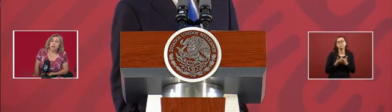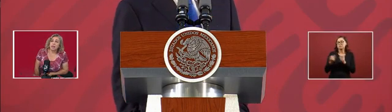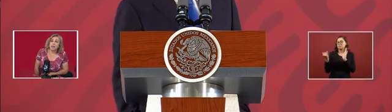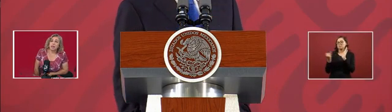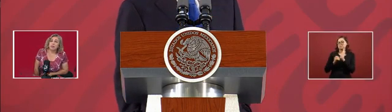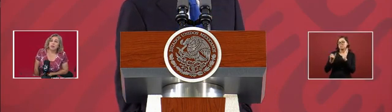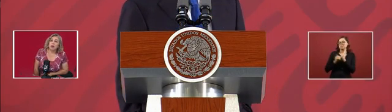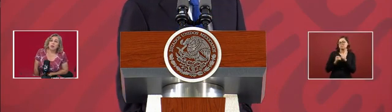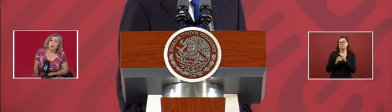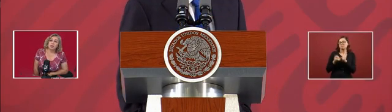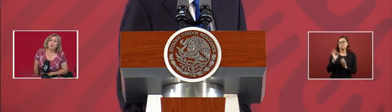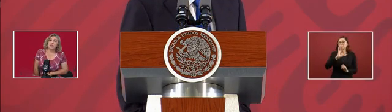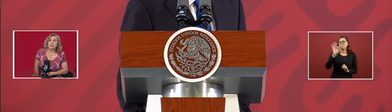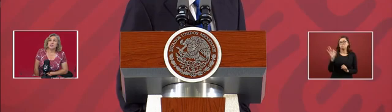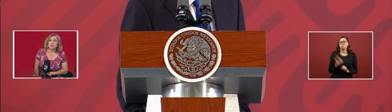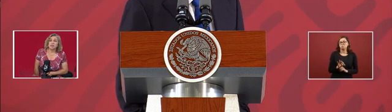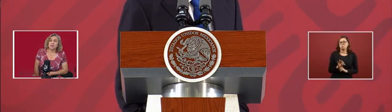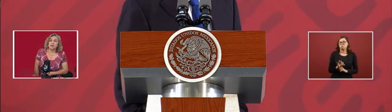be in Oaxaca.